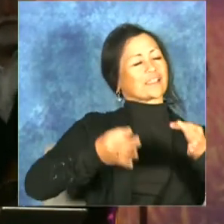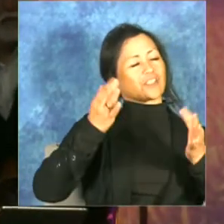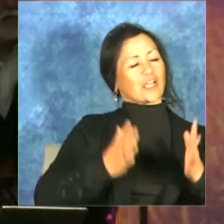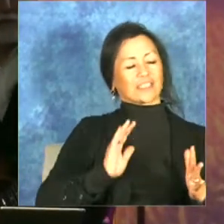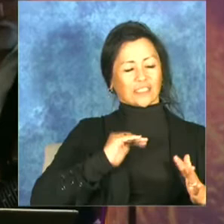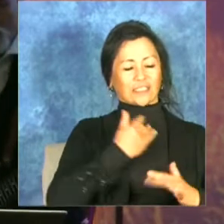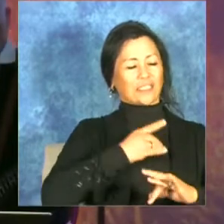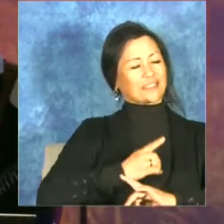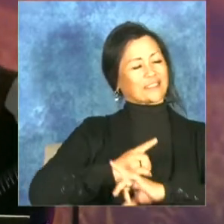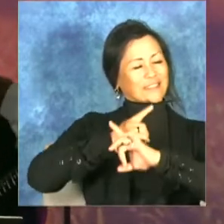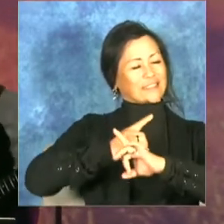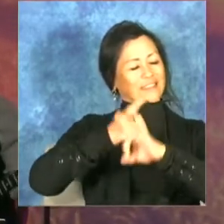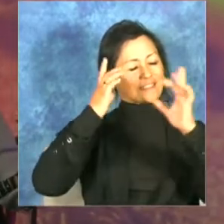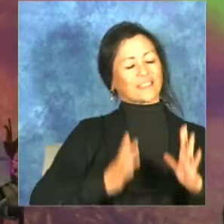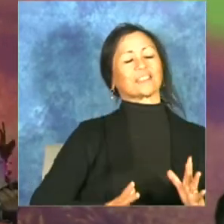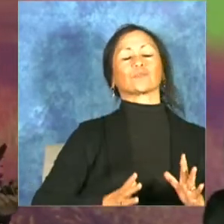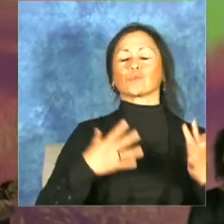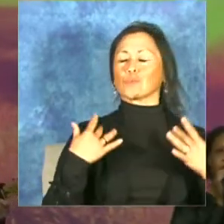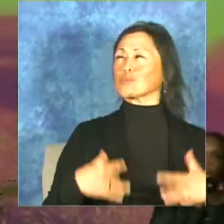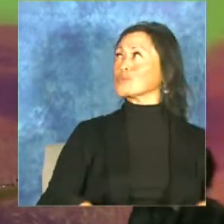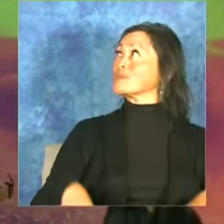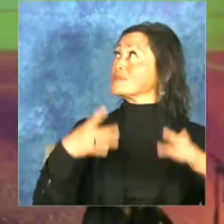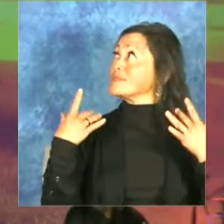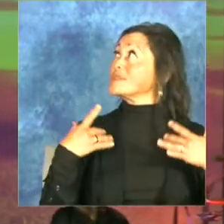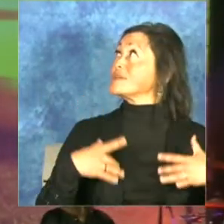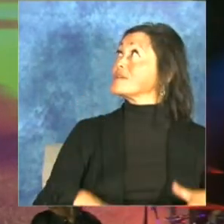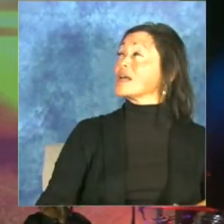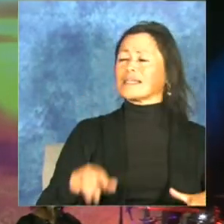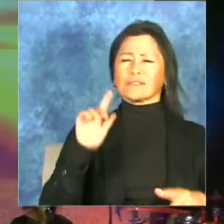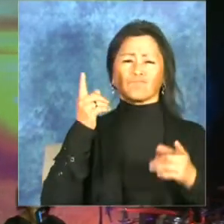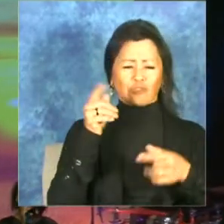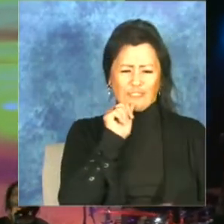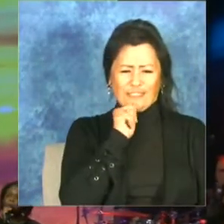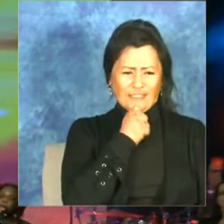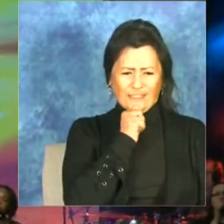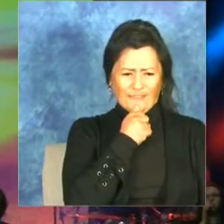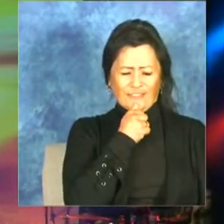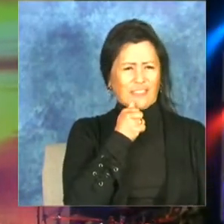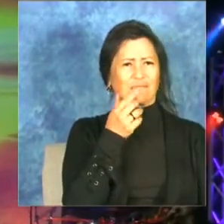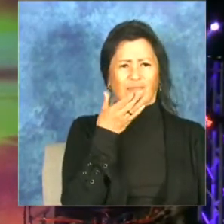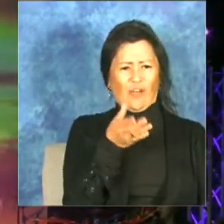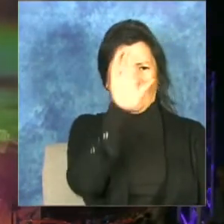Our judge and our defender suffered and